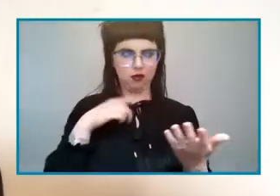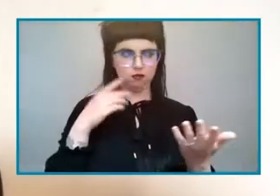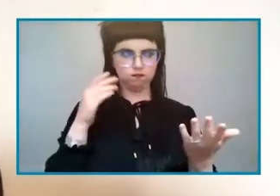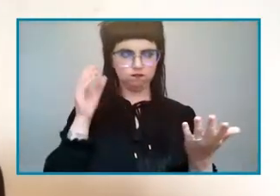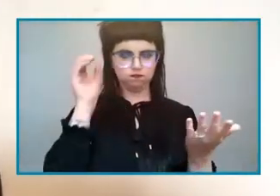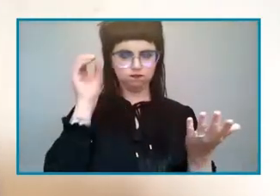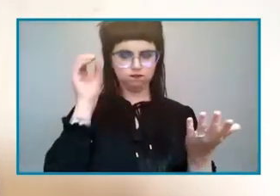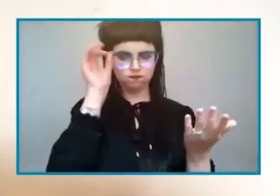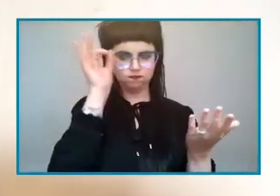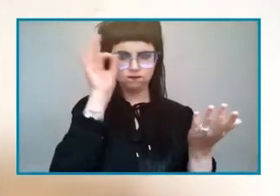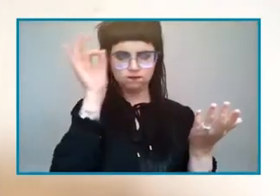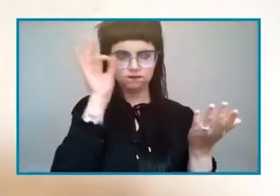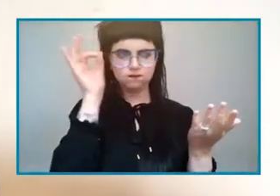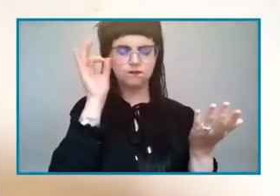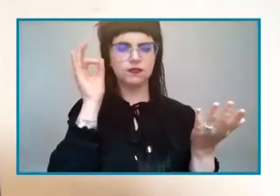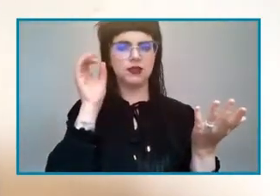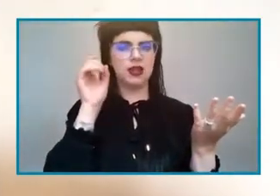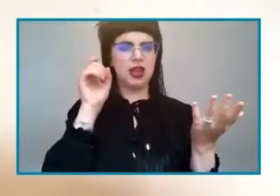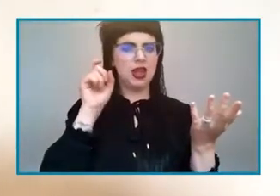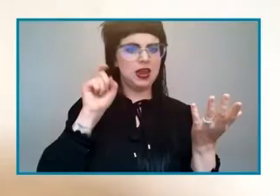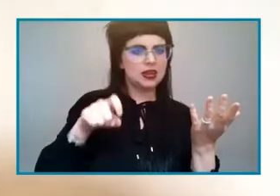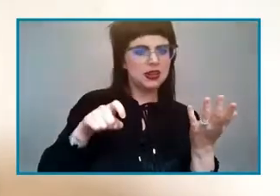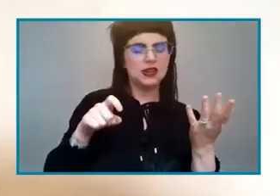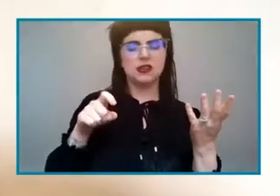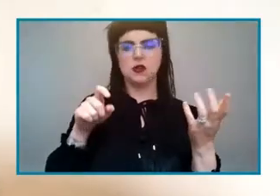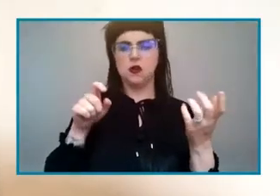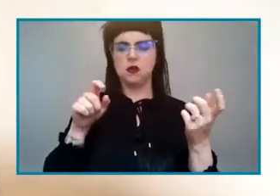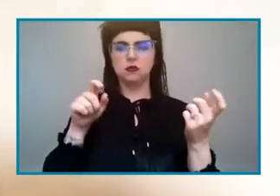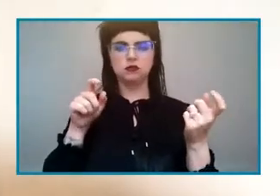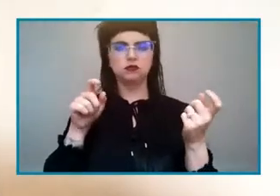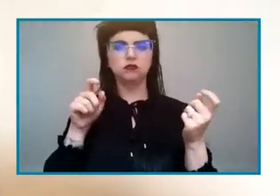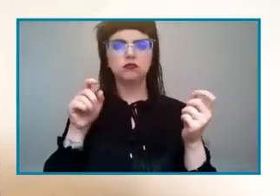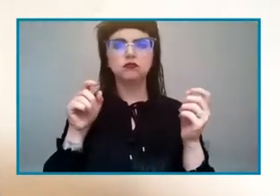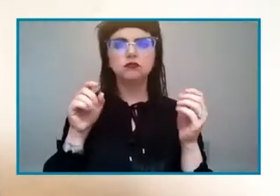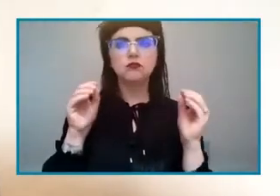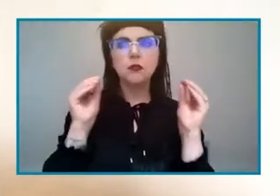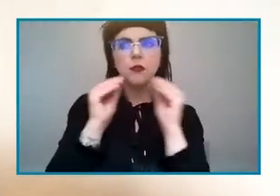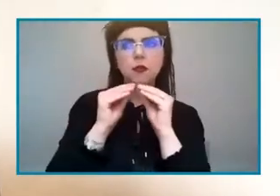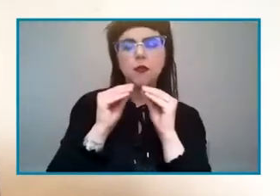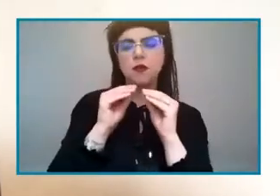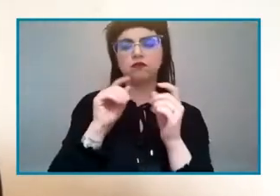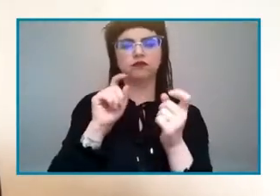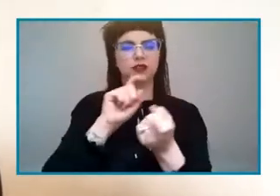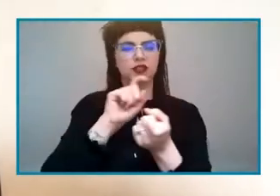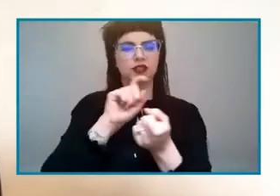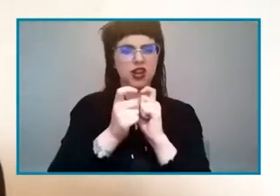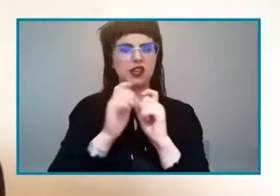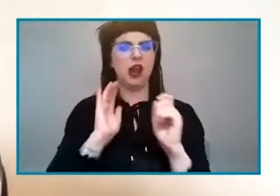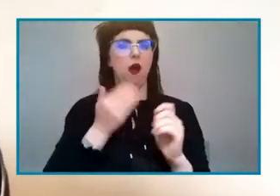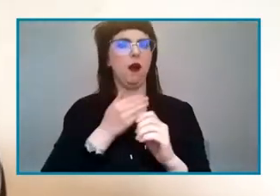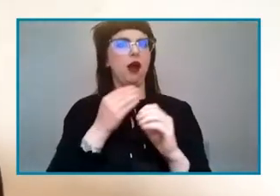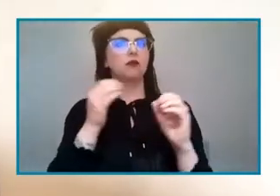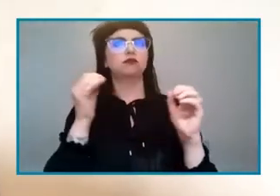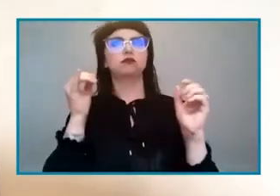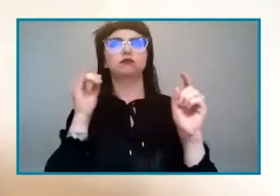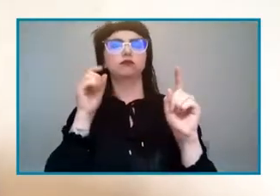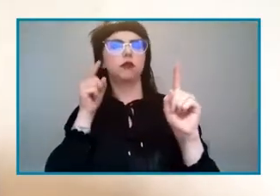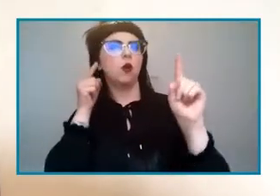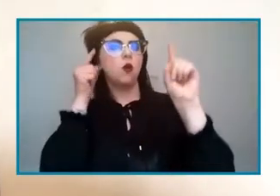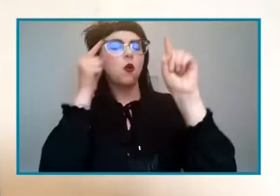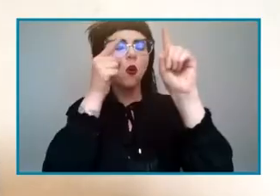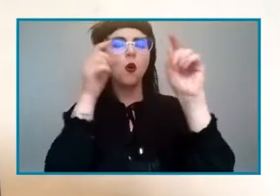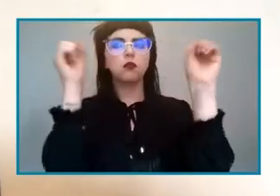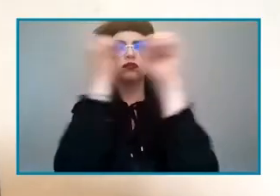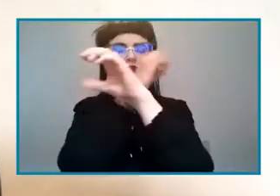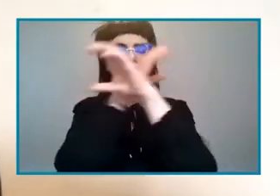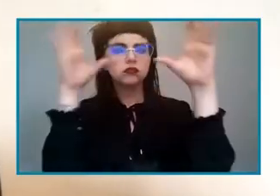about narrowing down our focus, and I think the MEL process really helped us with that, and